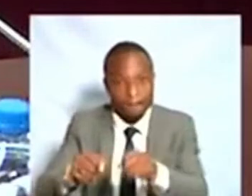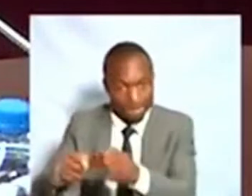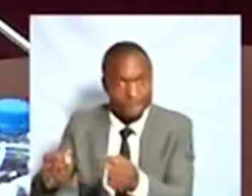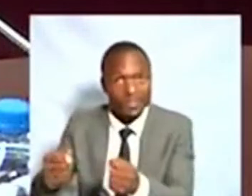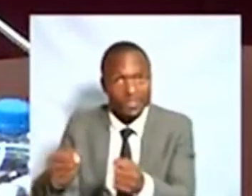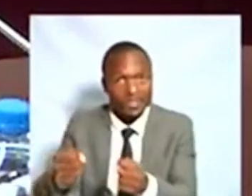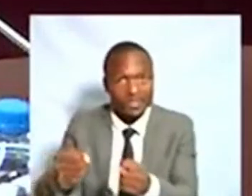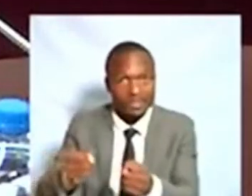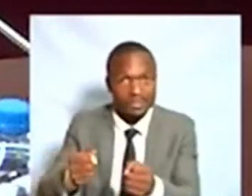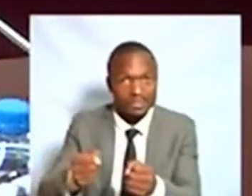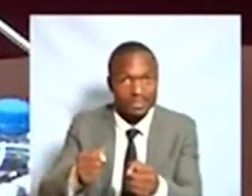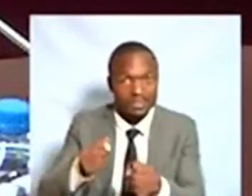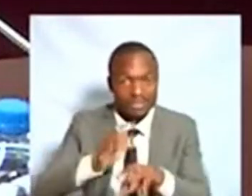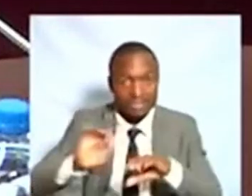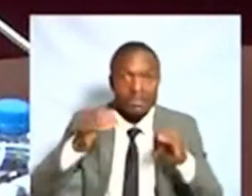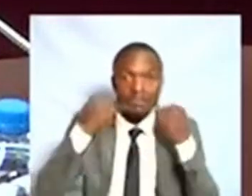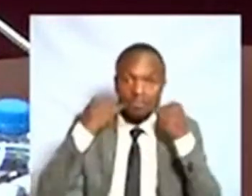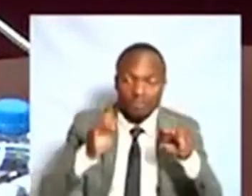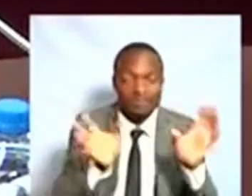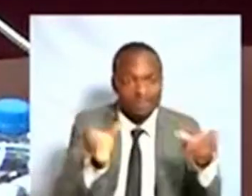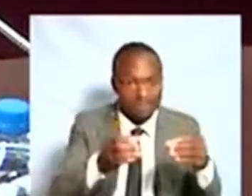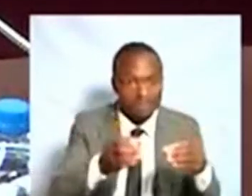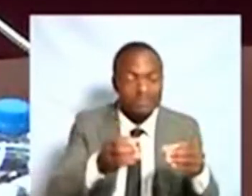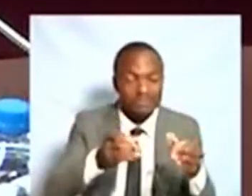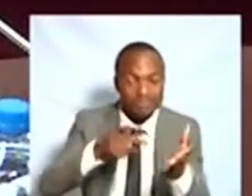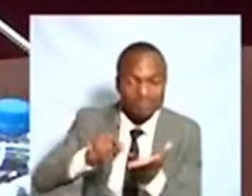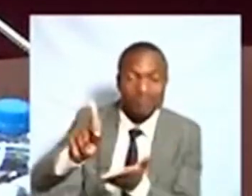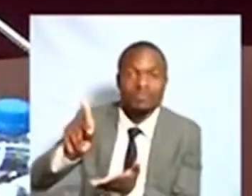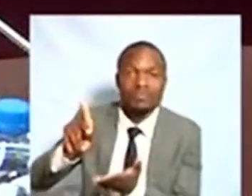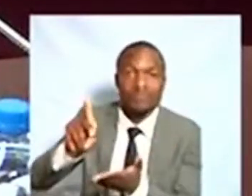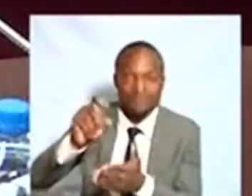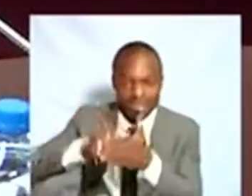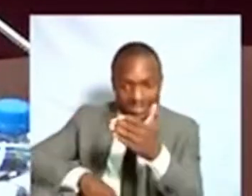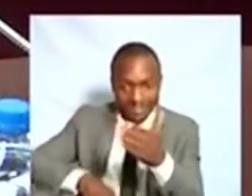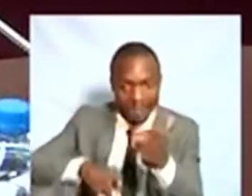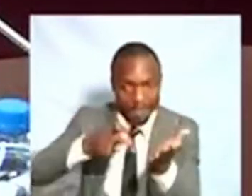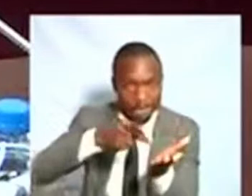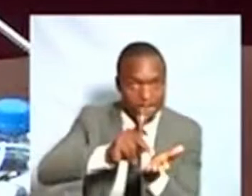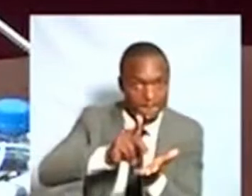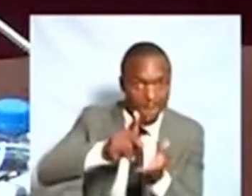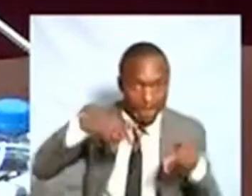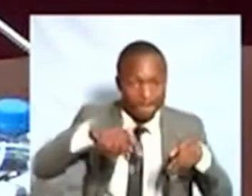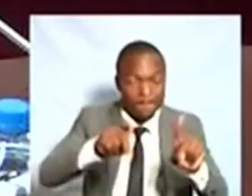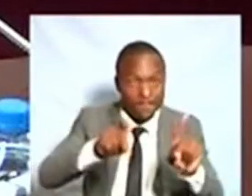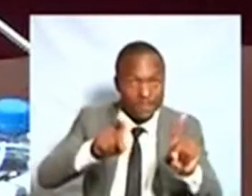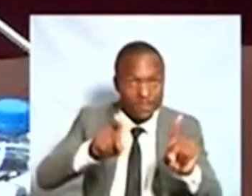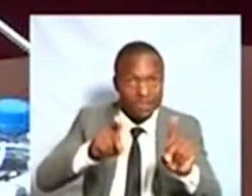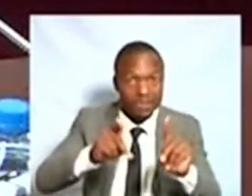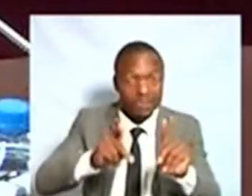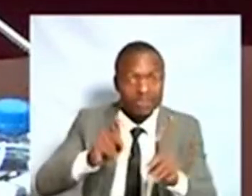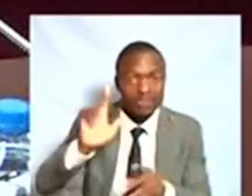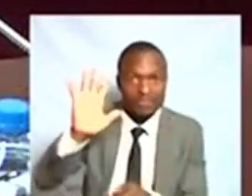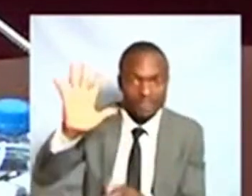the community on the need to pay council dues. Permits, over collection of